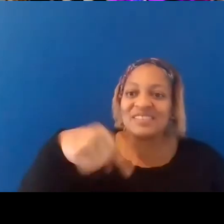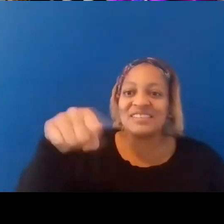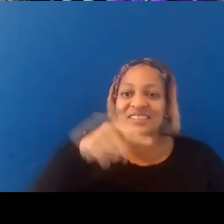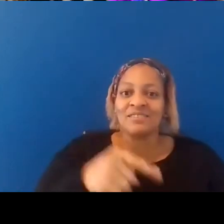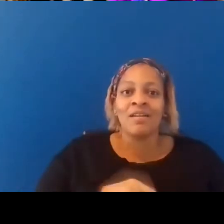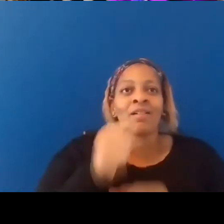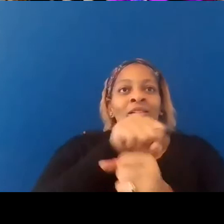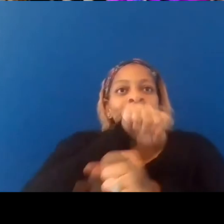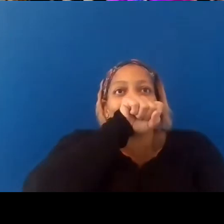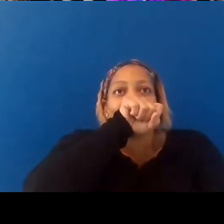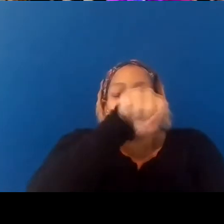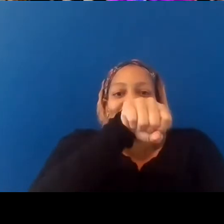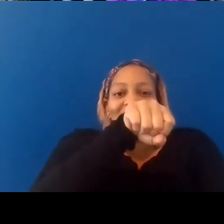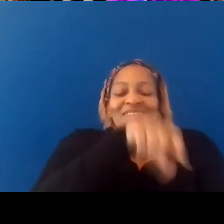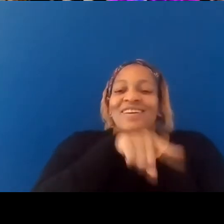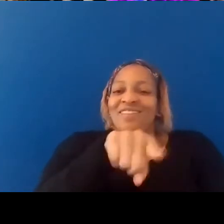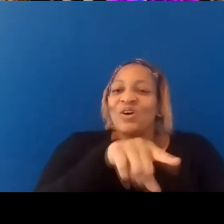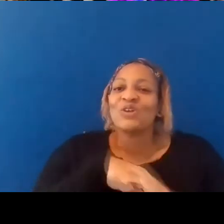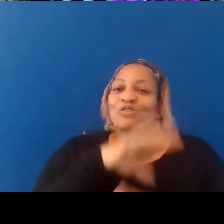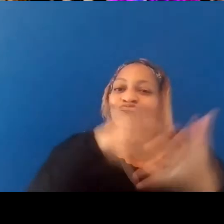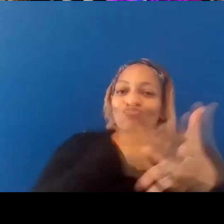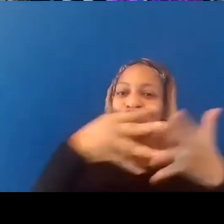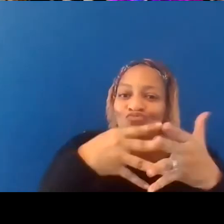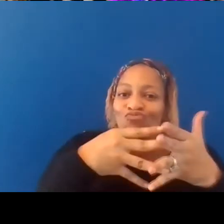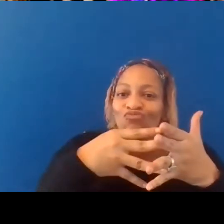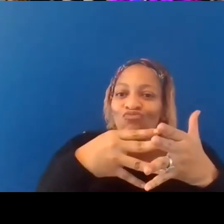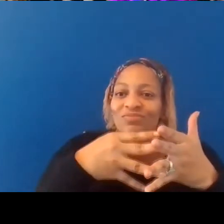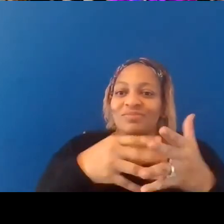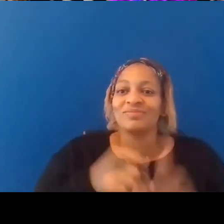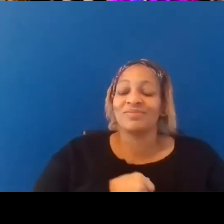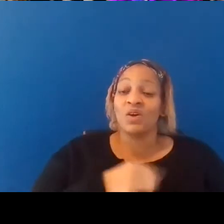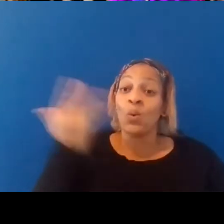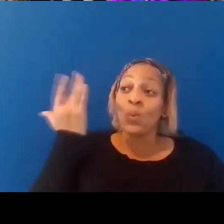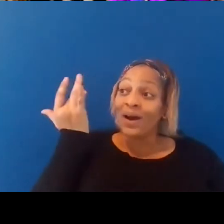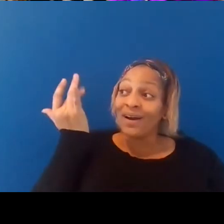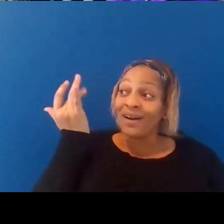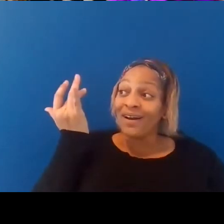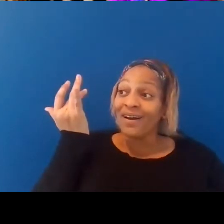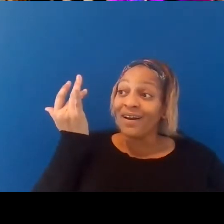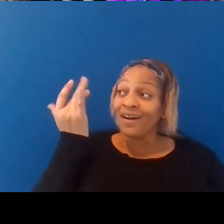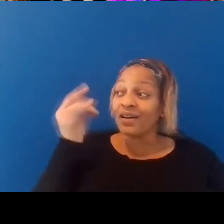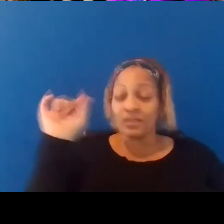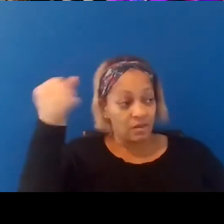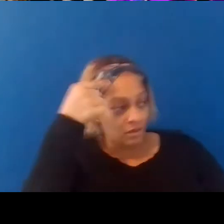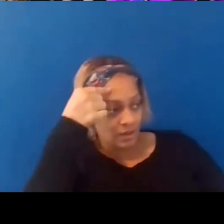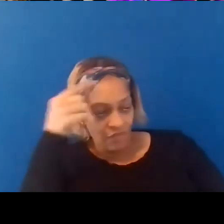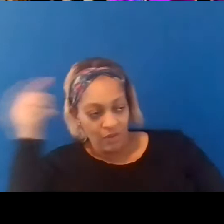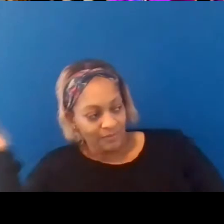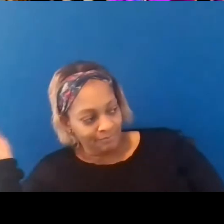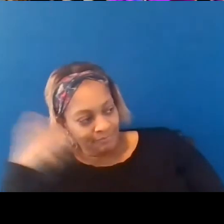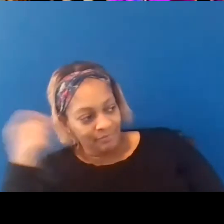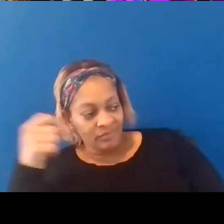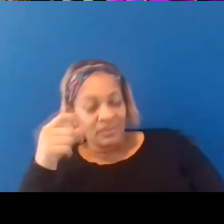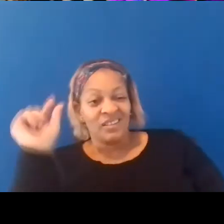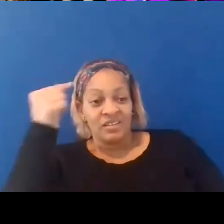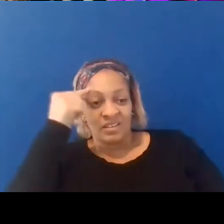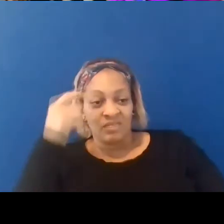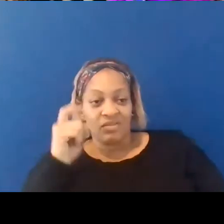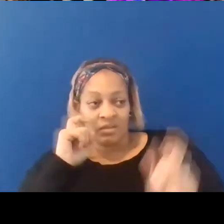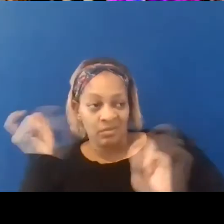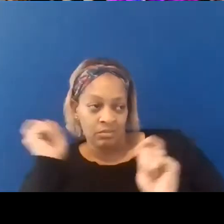graphs, and the sociologists, charts and graphs. Why? The government. You should have saw Tracy's face just